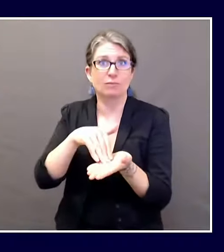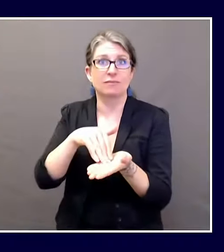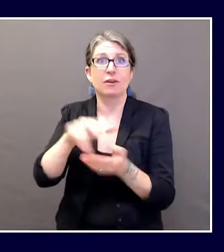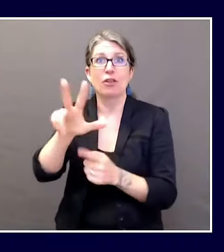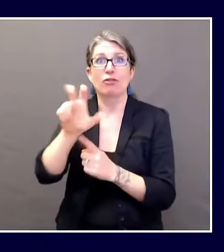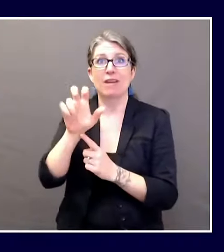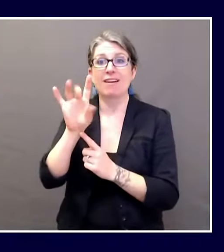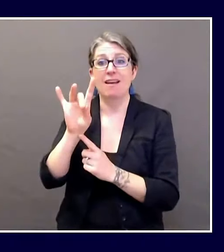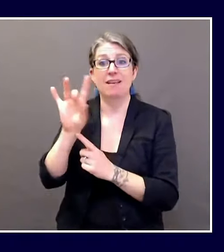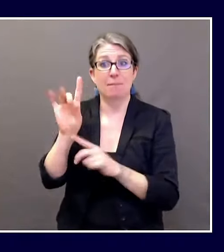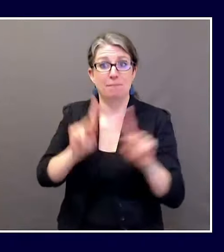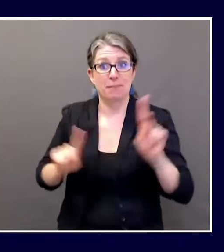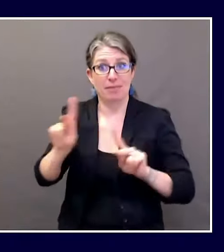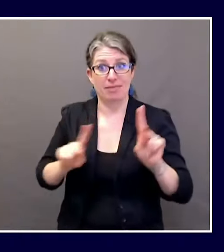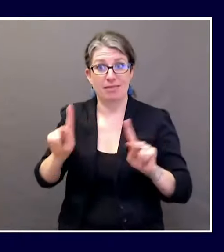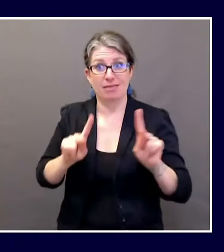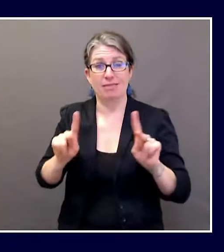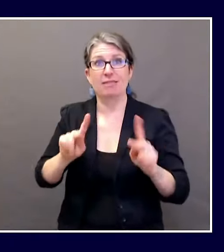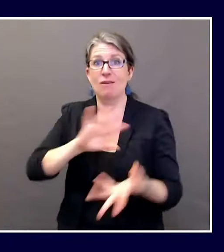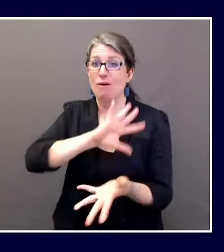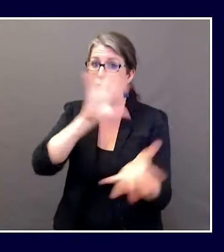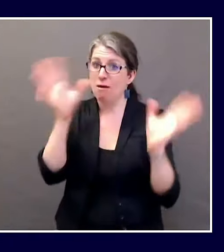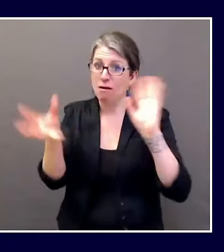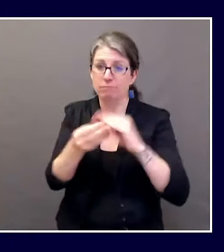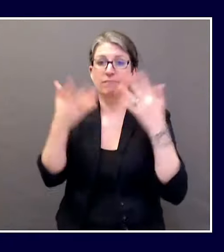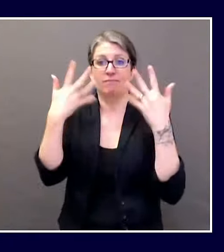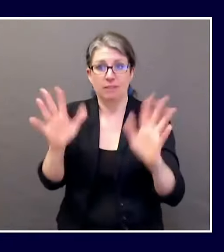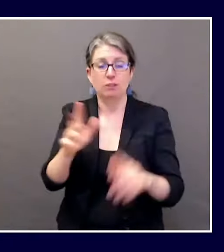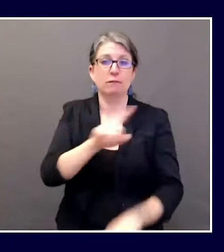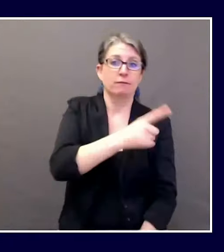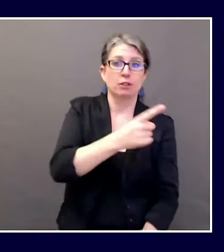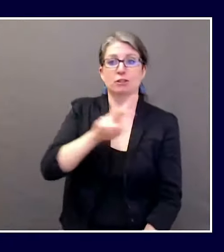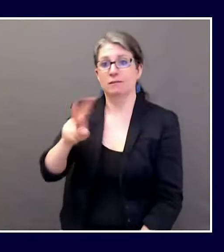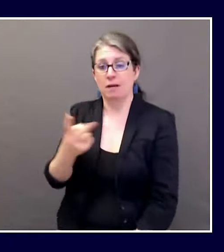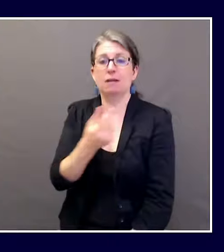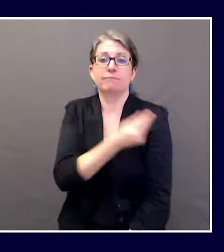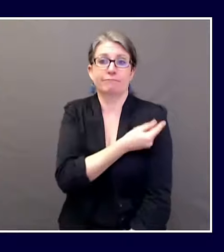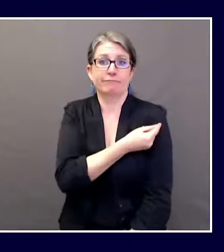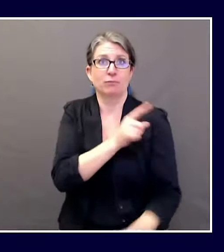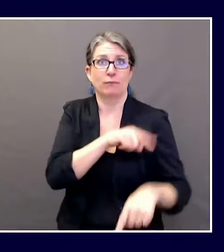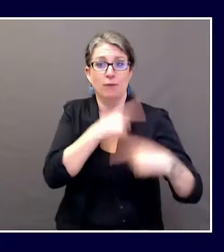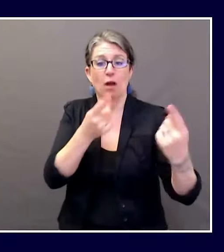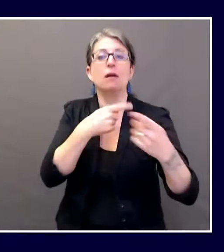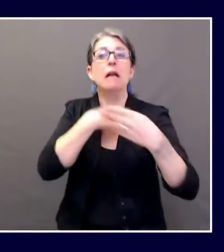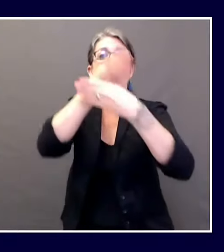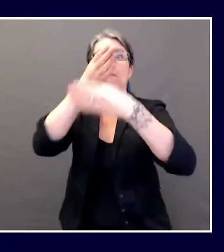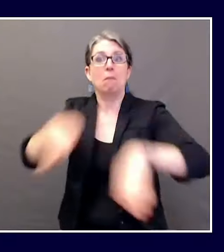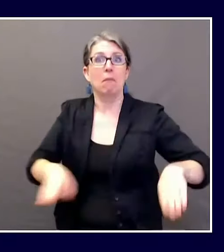623,388 total doses of COVID-19 vaccine. Of those,